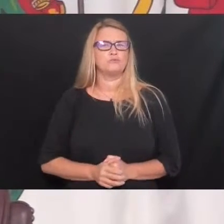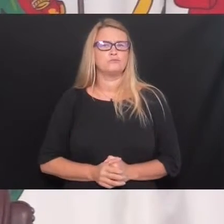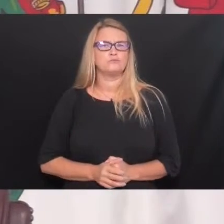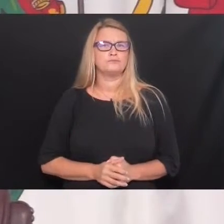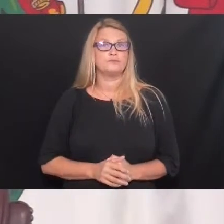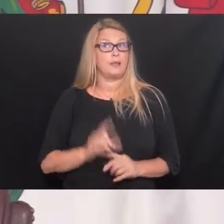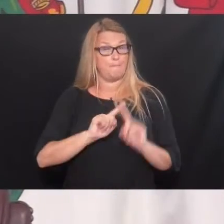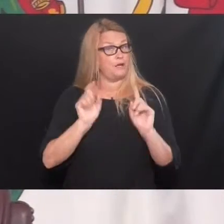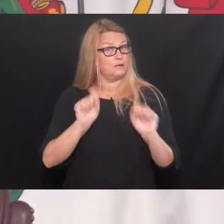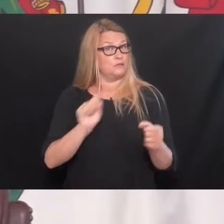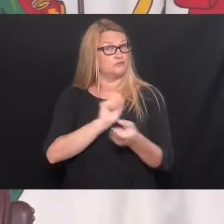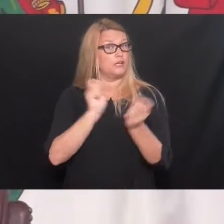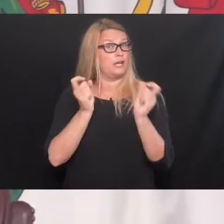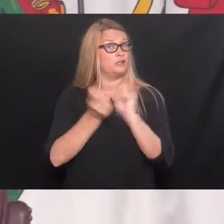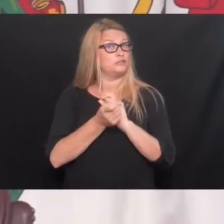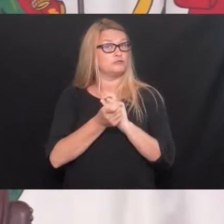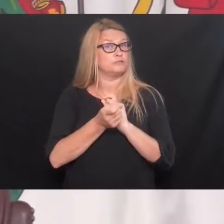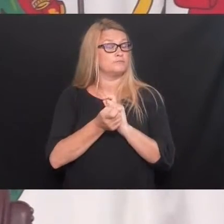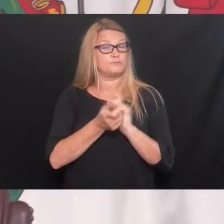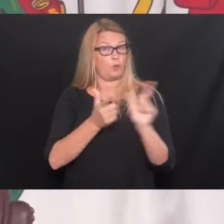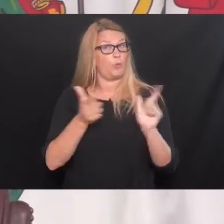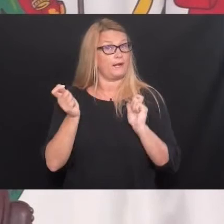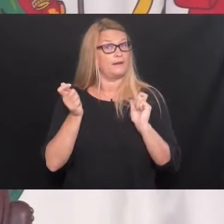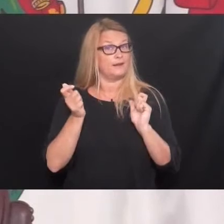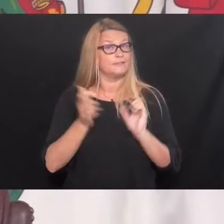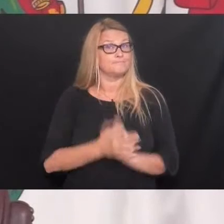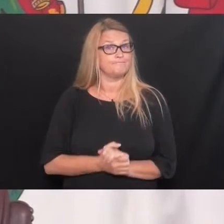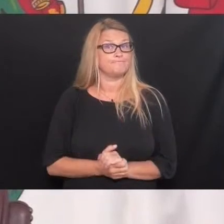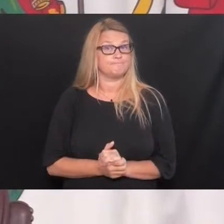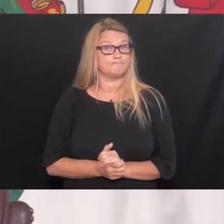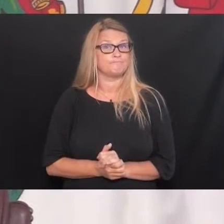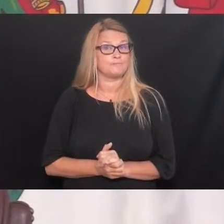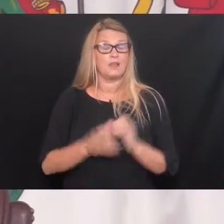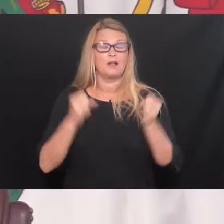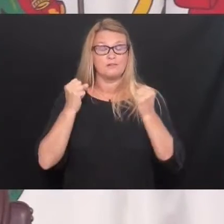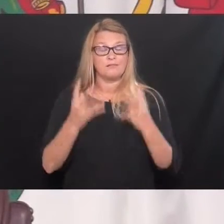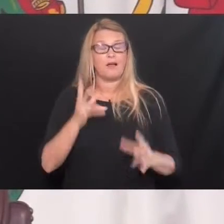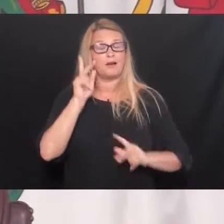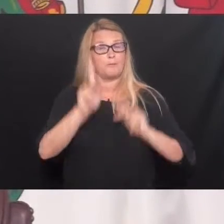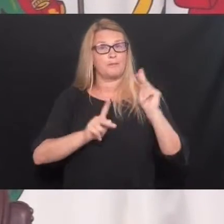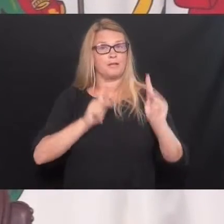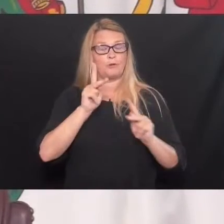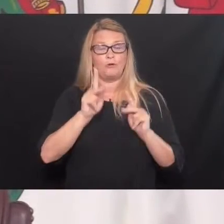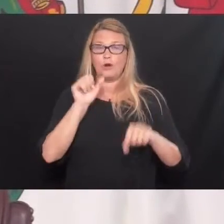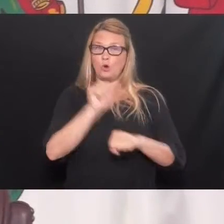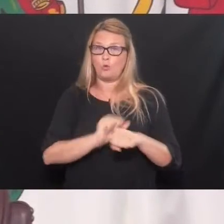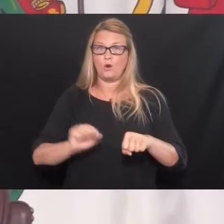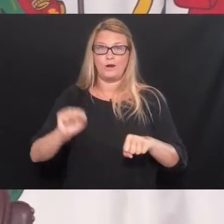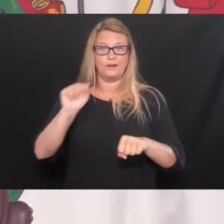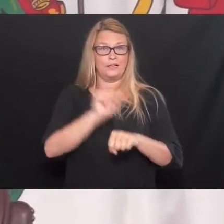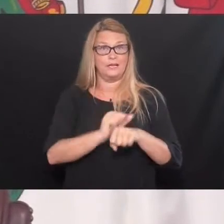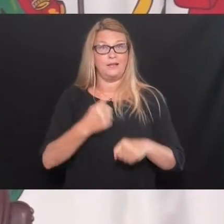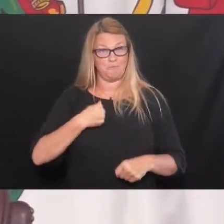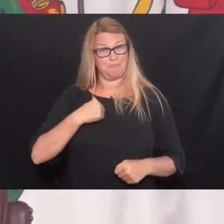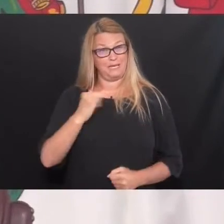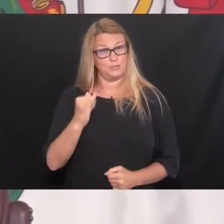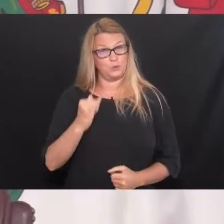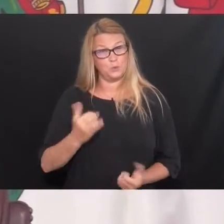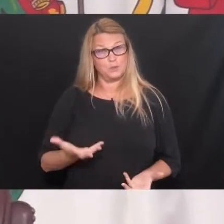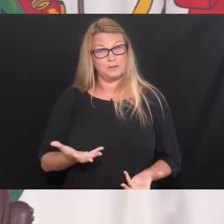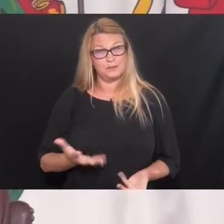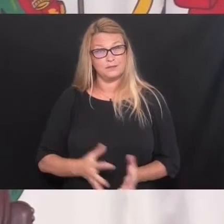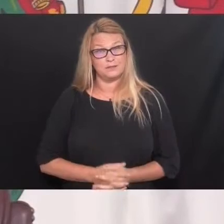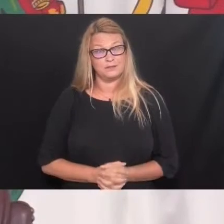this can change very, very quickly, and lots of folks, are out there working it nonstop, me included.